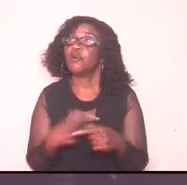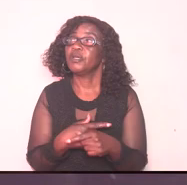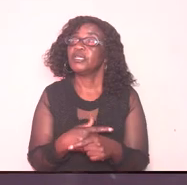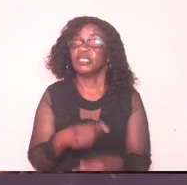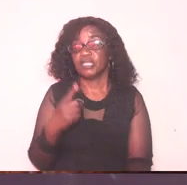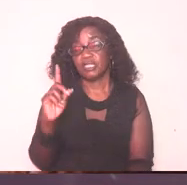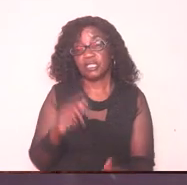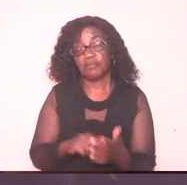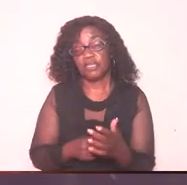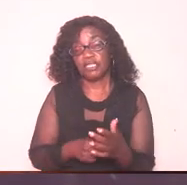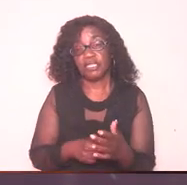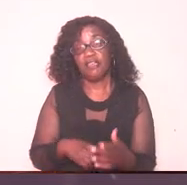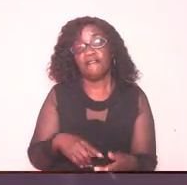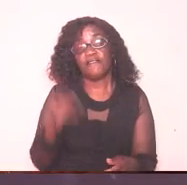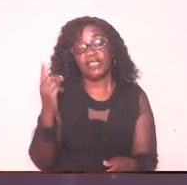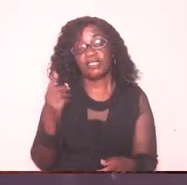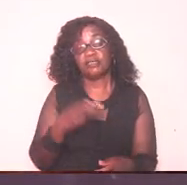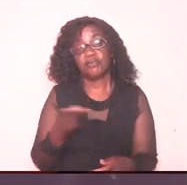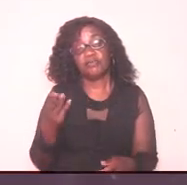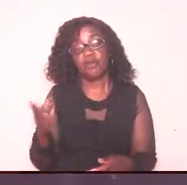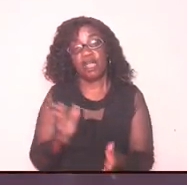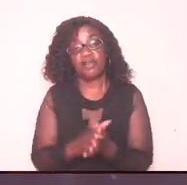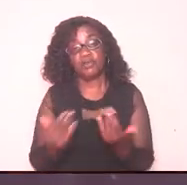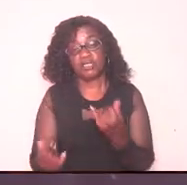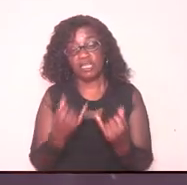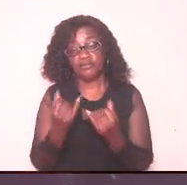exactly the point. The issue is that people are not making